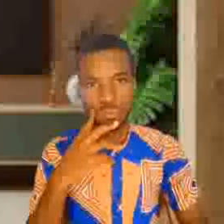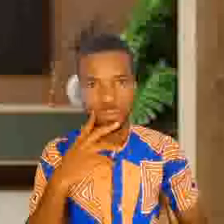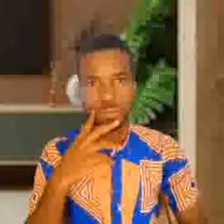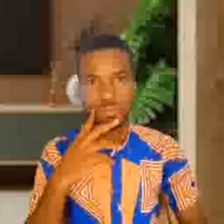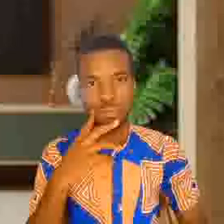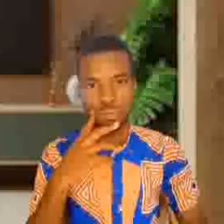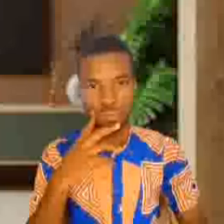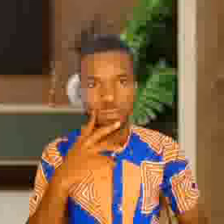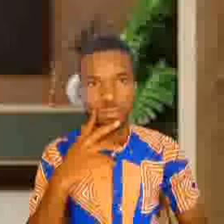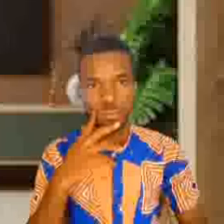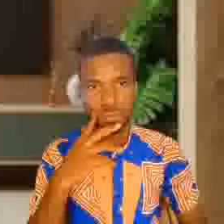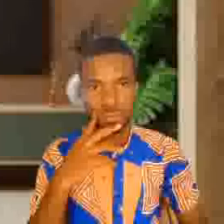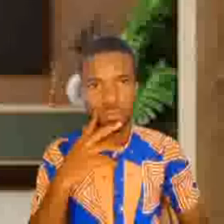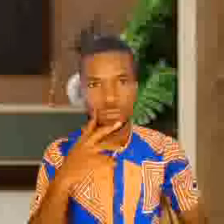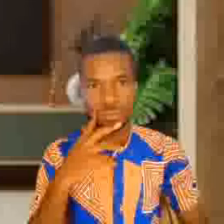will come here.